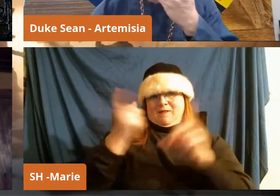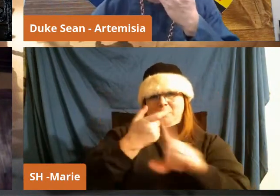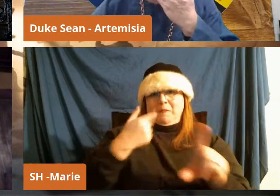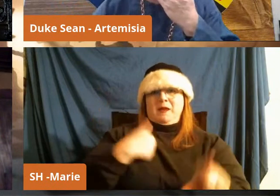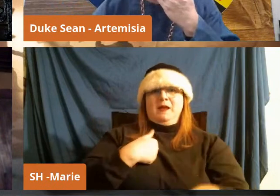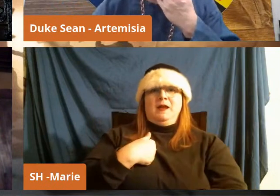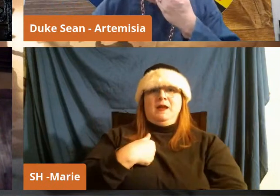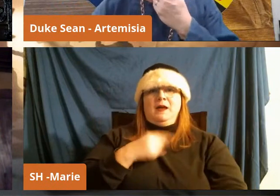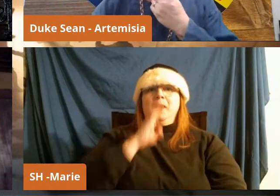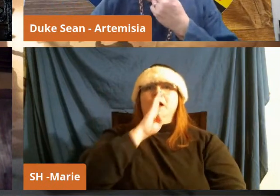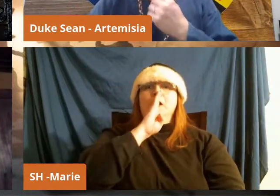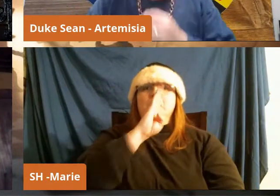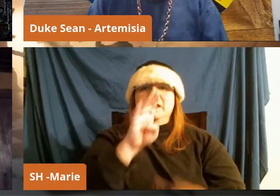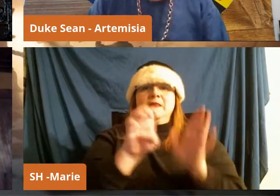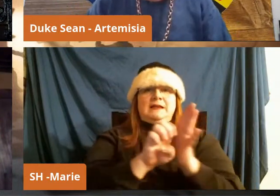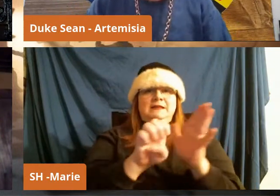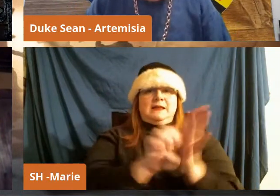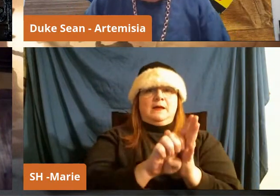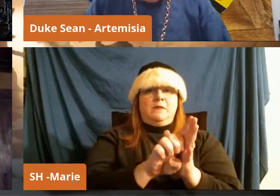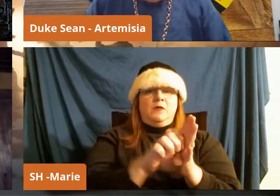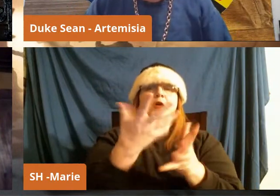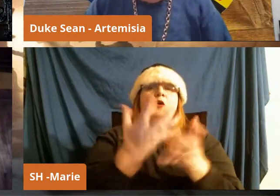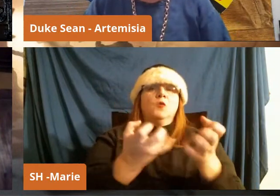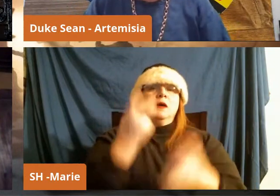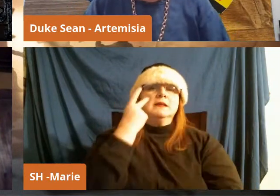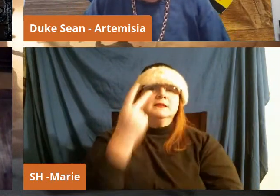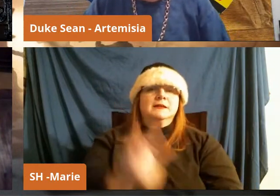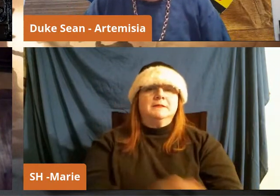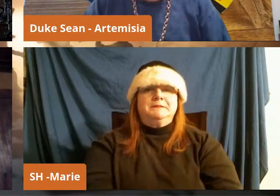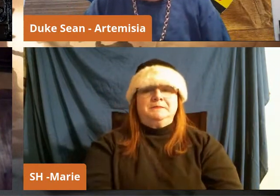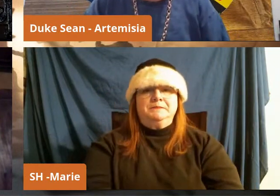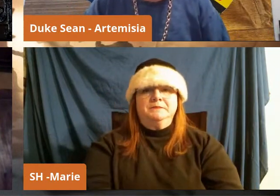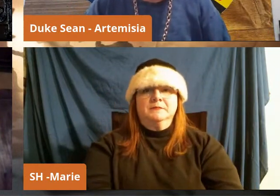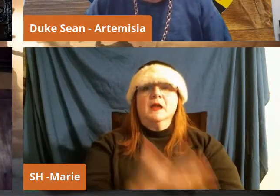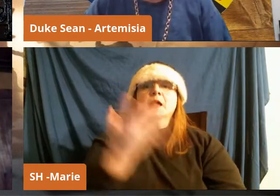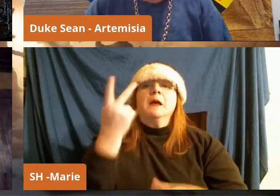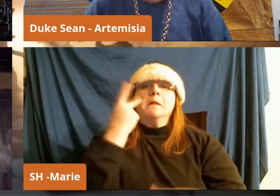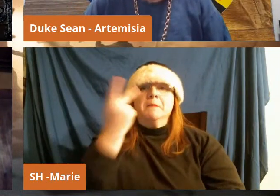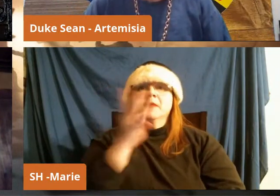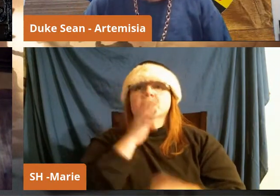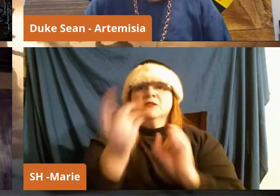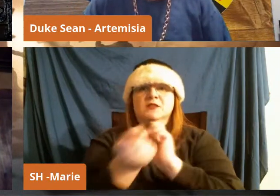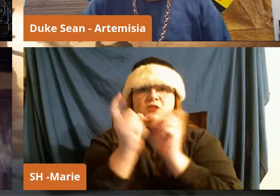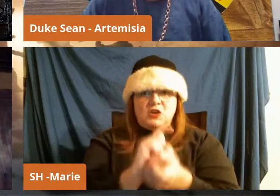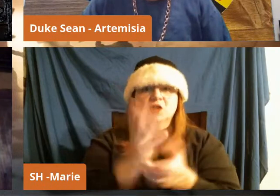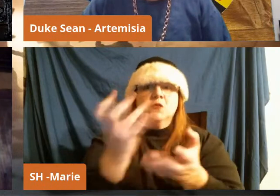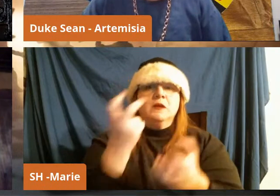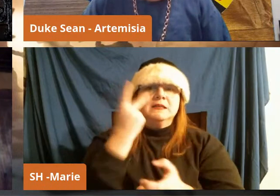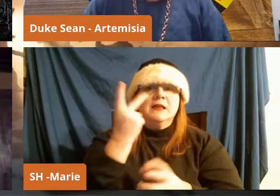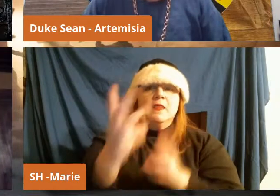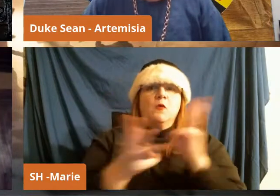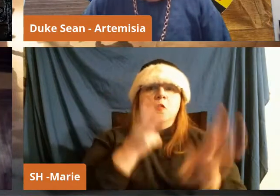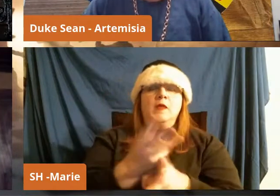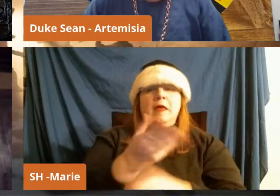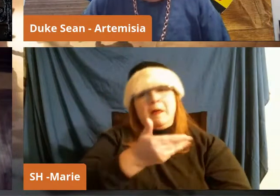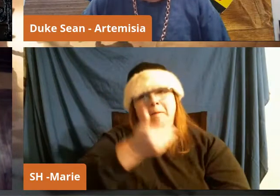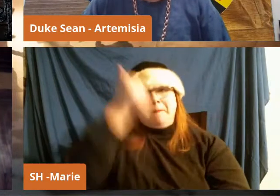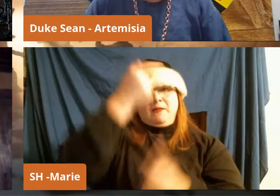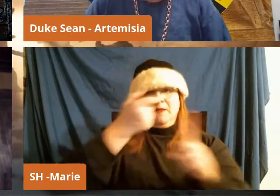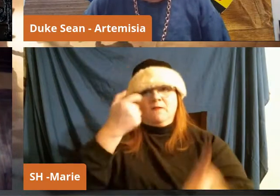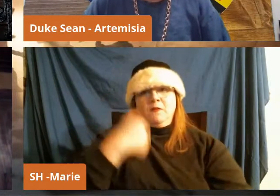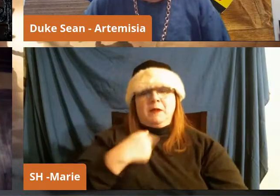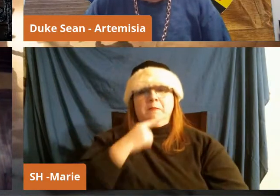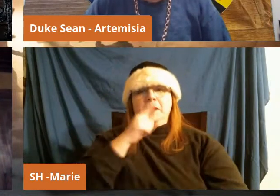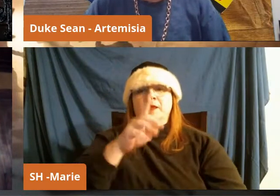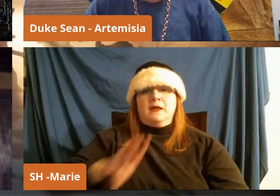best is be the example that you want to see. Yep. Be the change you want to see in the world. Yeah, be the change you want to see in the world. I think that is the best thing for me, is be that